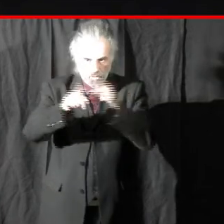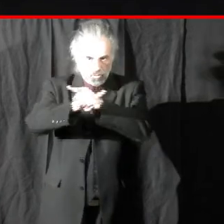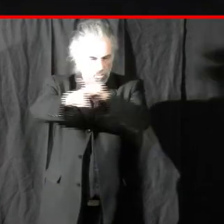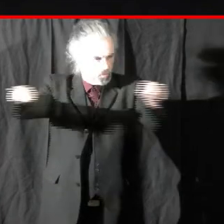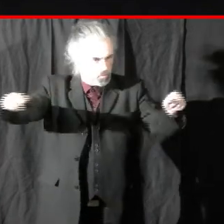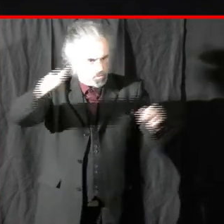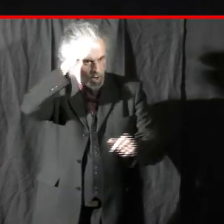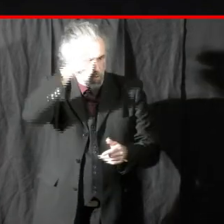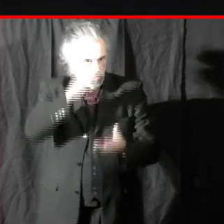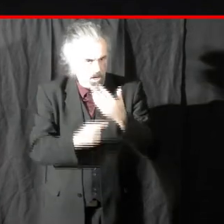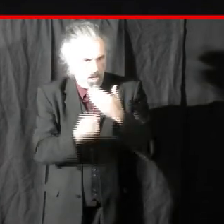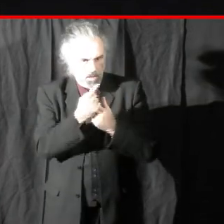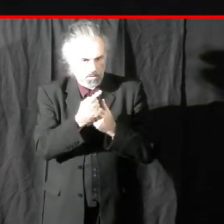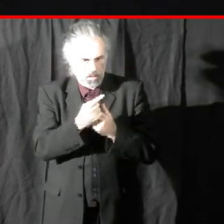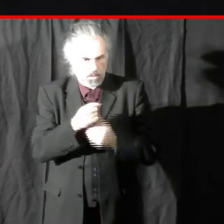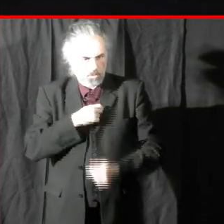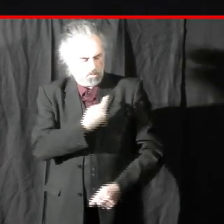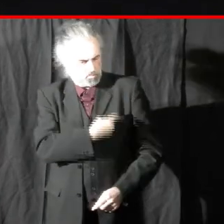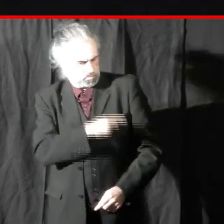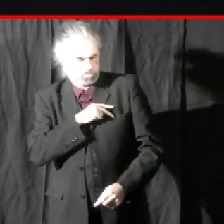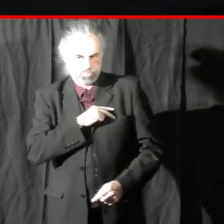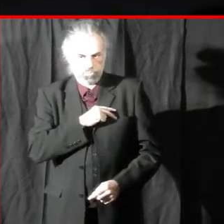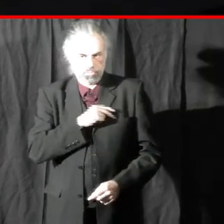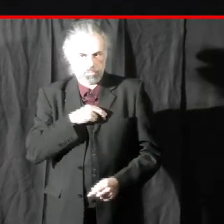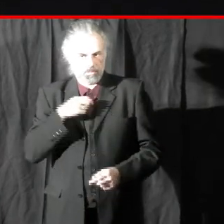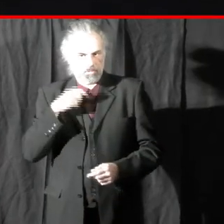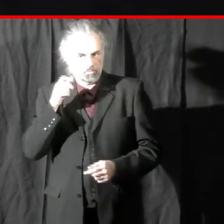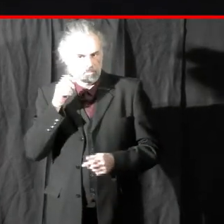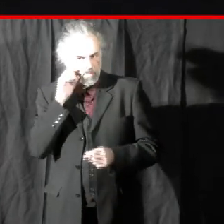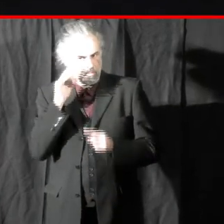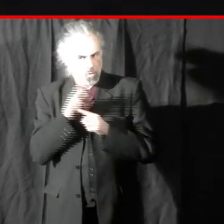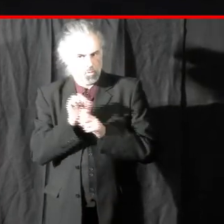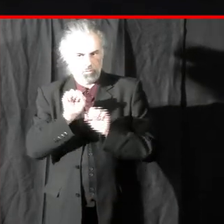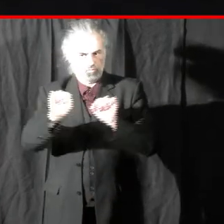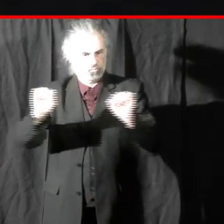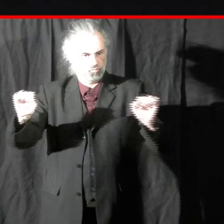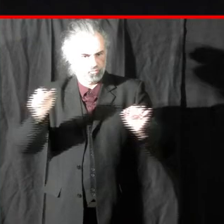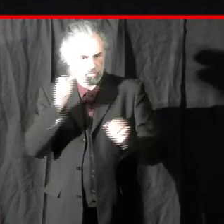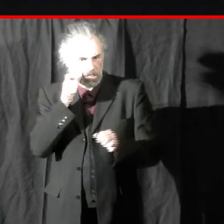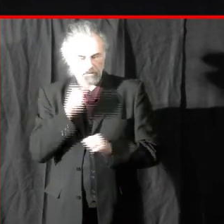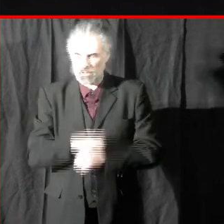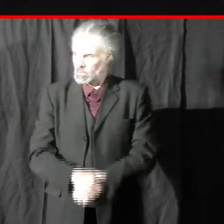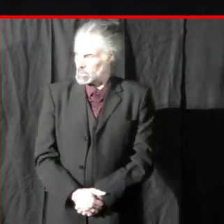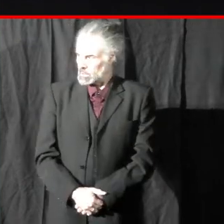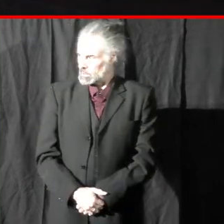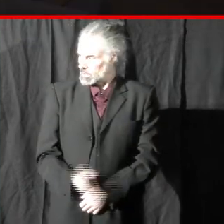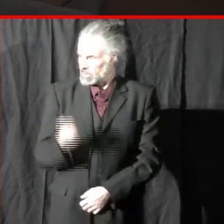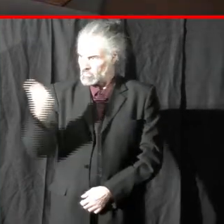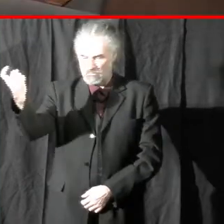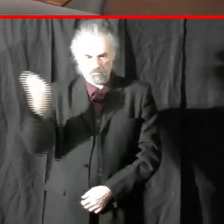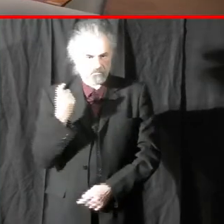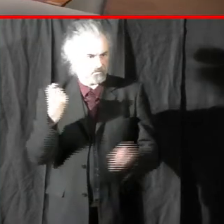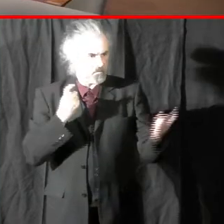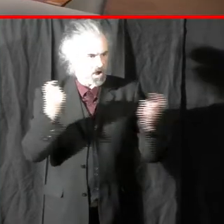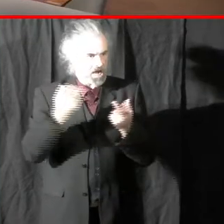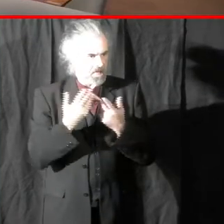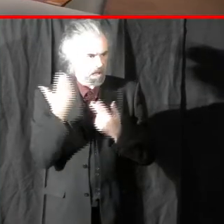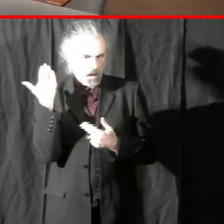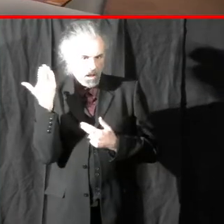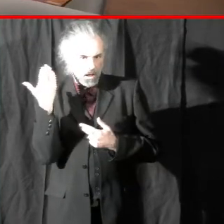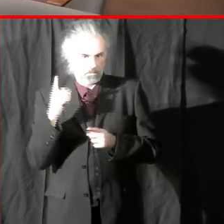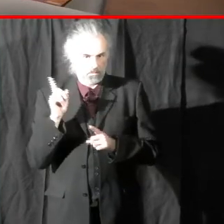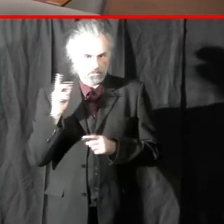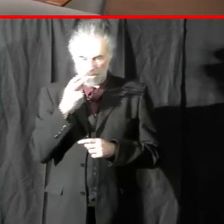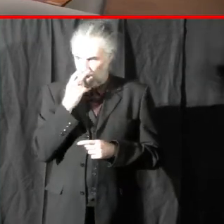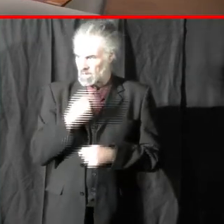have our word on your safety. Are there any questions? Have you invited anyone else to speak tonight? Yeah, like